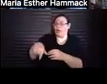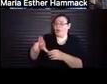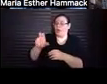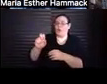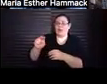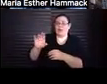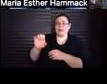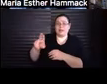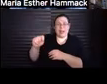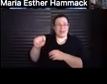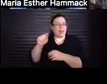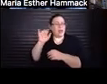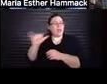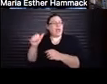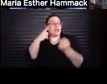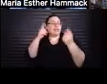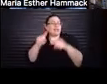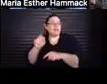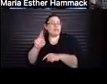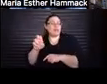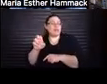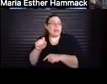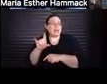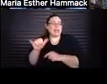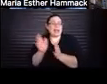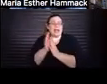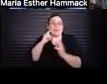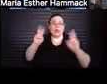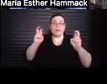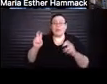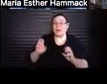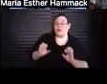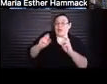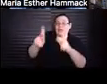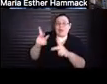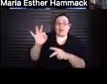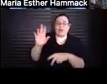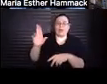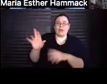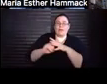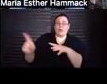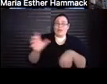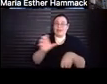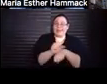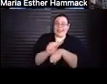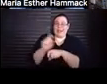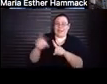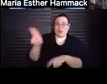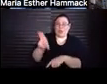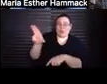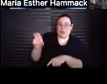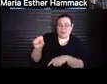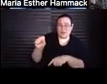treaty that had called for, and I'm quoting, the restoration of fugitive slaves to the US. And again,